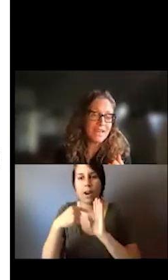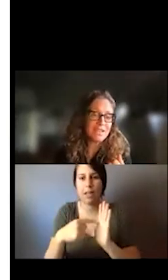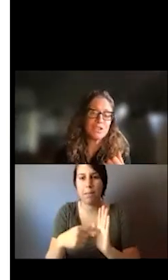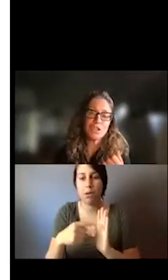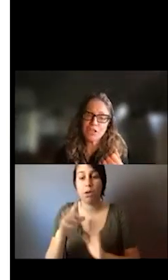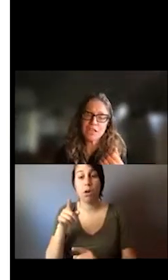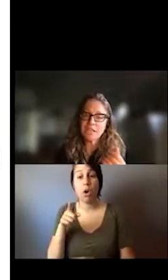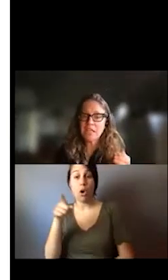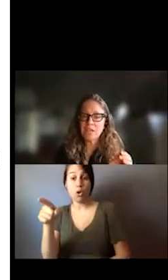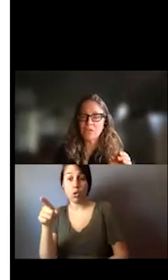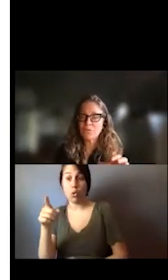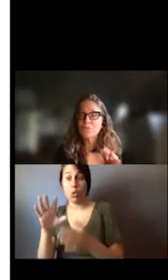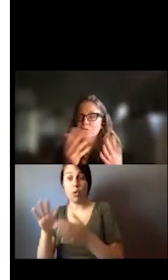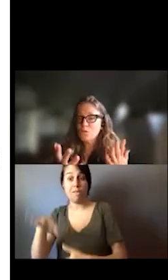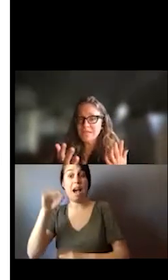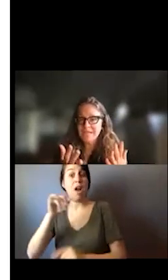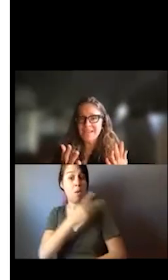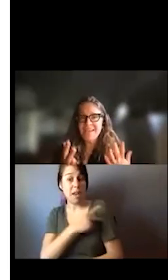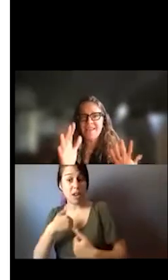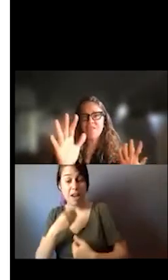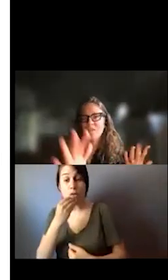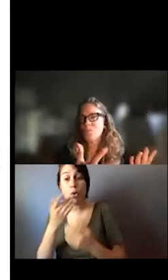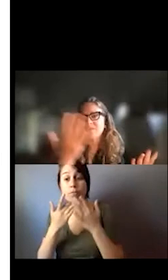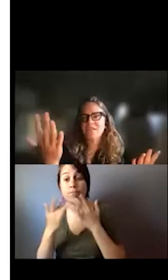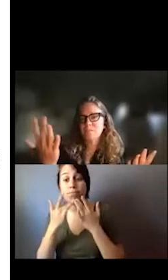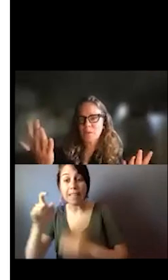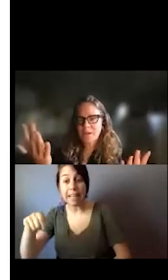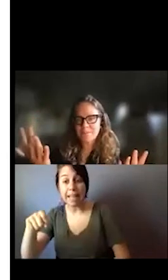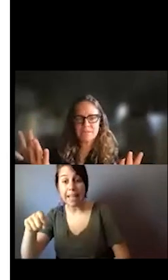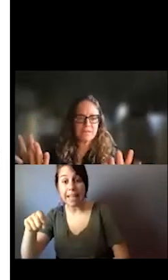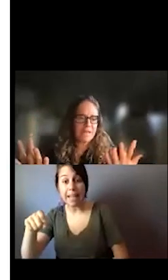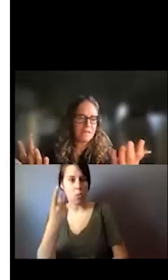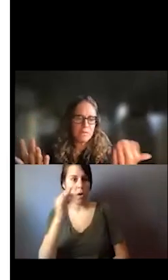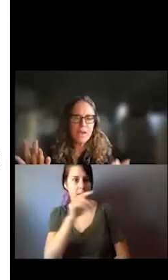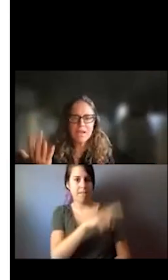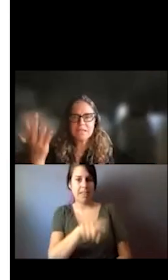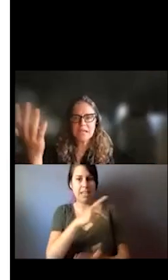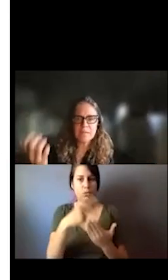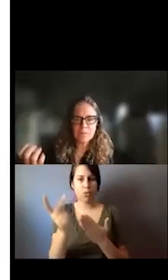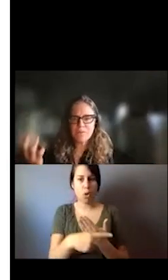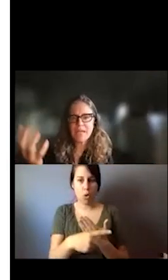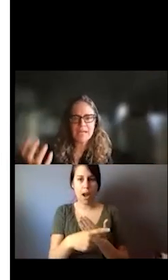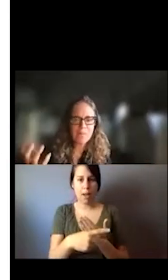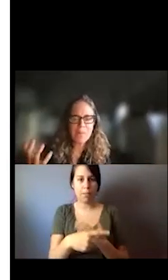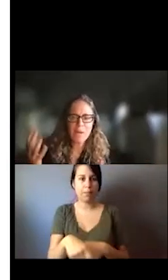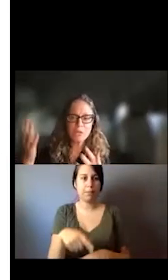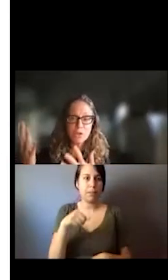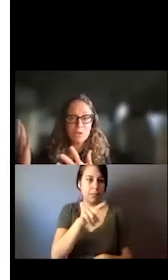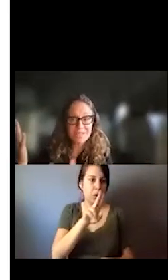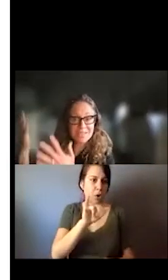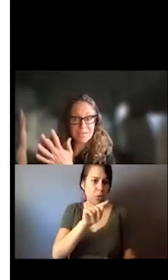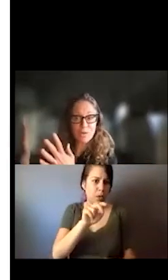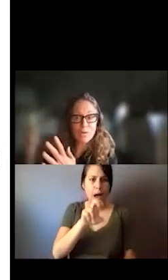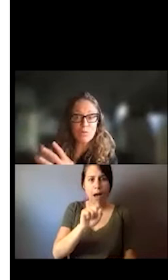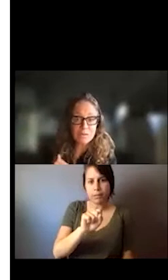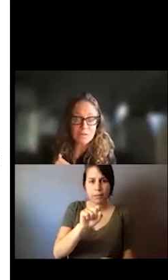food insecurity need or food need, one of these programs like Unite Us and Aunt Bertha and NowPow will